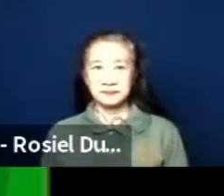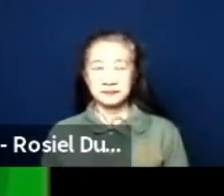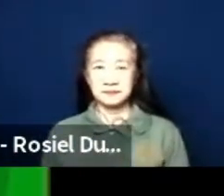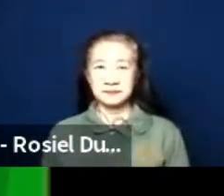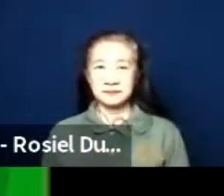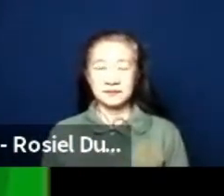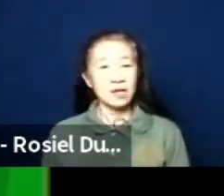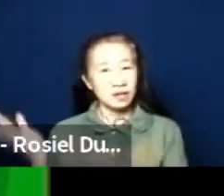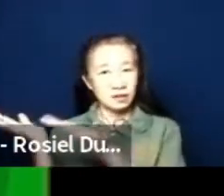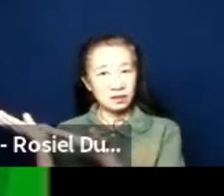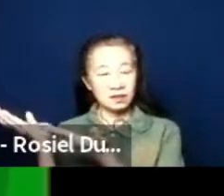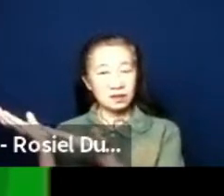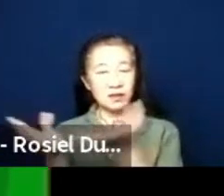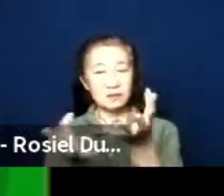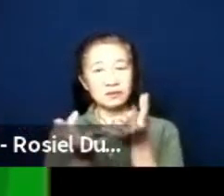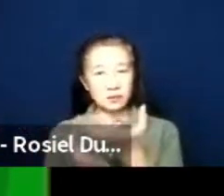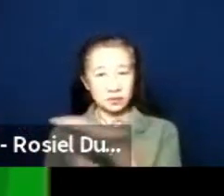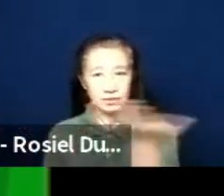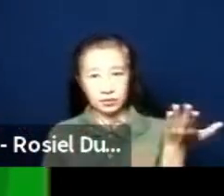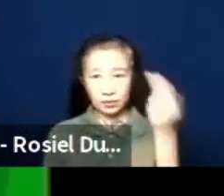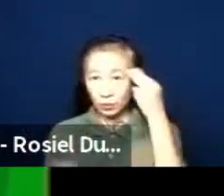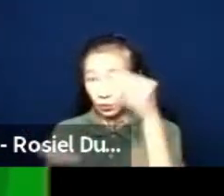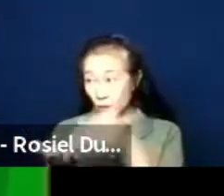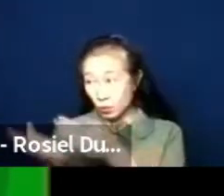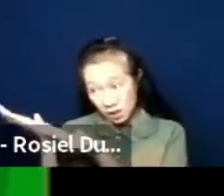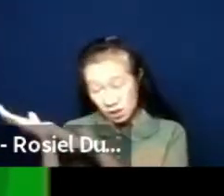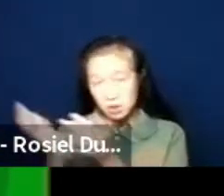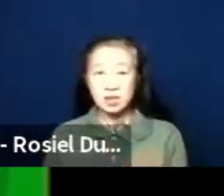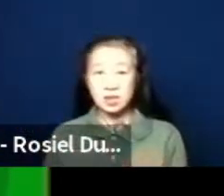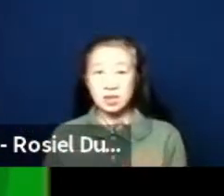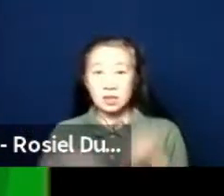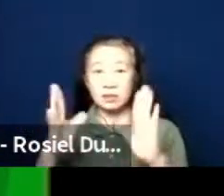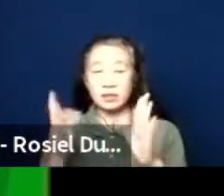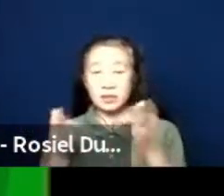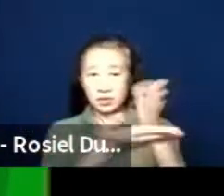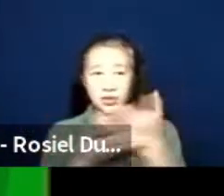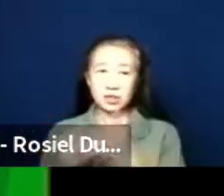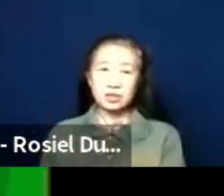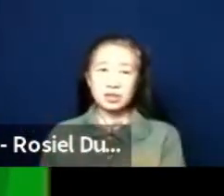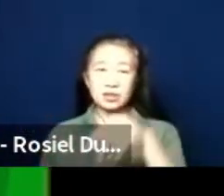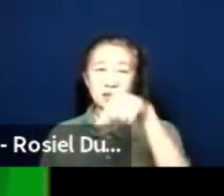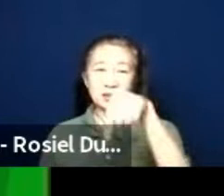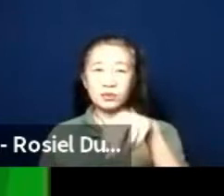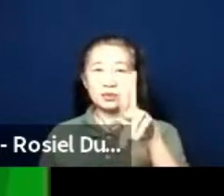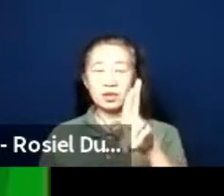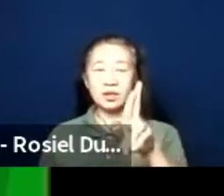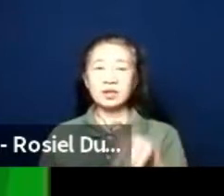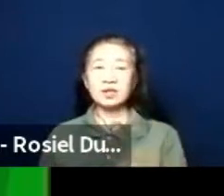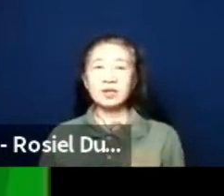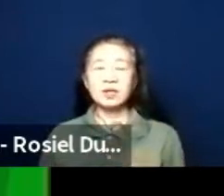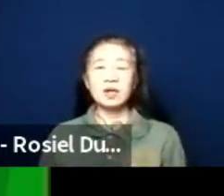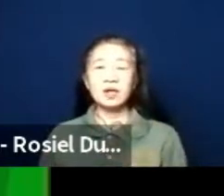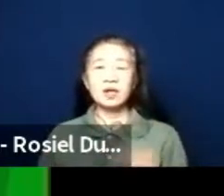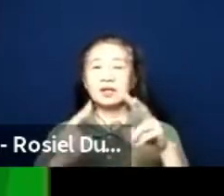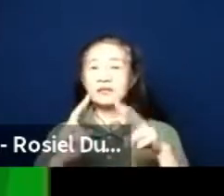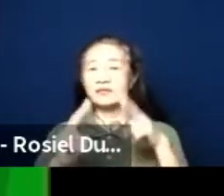And here, I would like you to take note of this. Allow me to share this QR code, a video link that